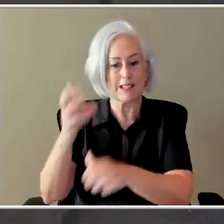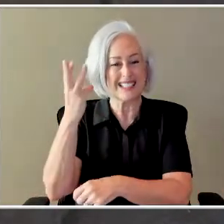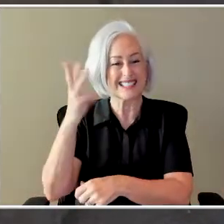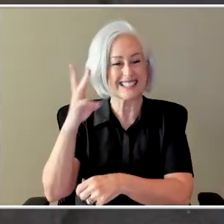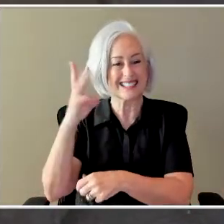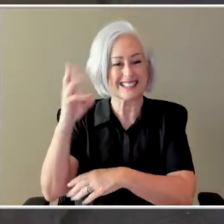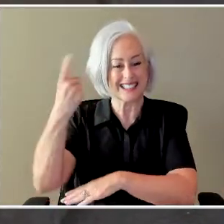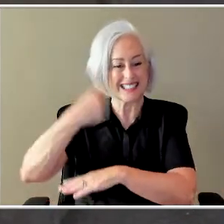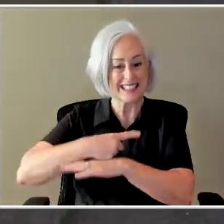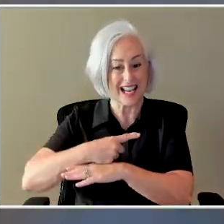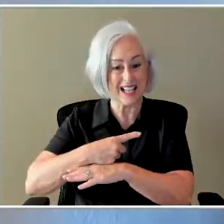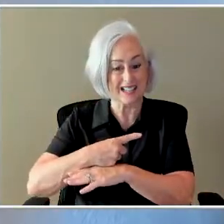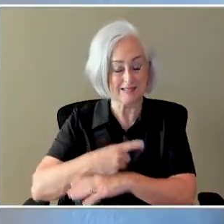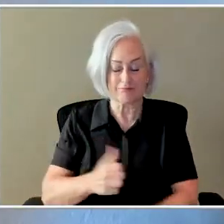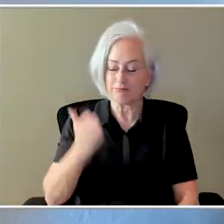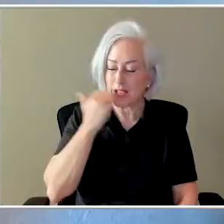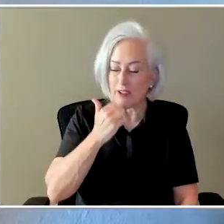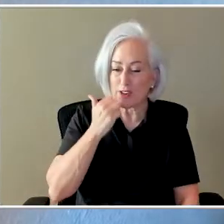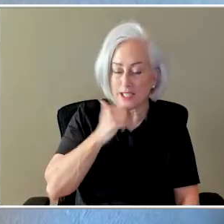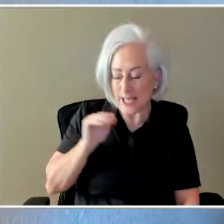next 30 years without him.